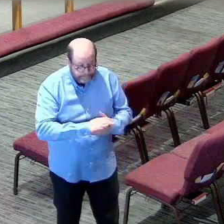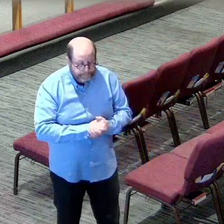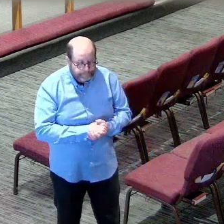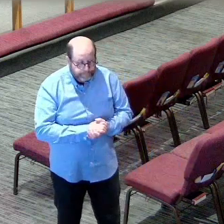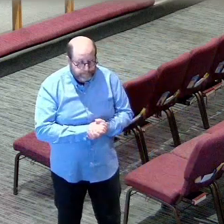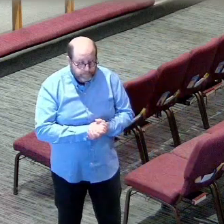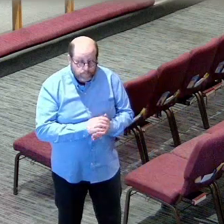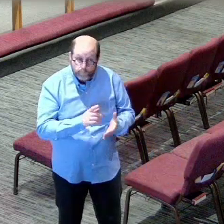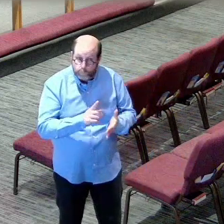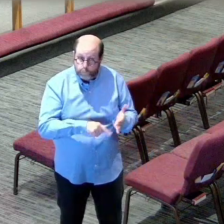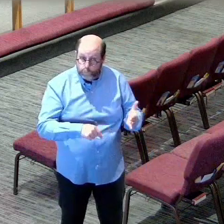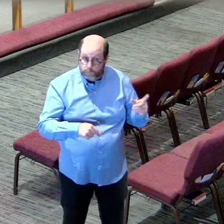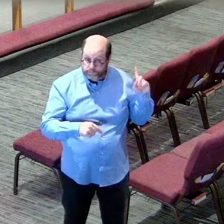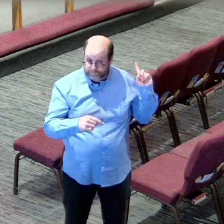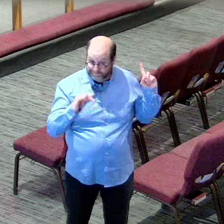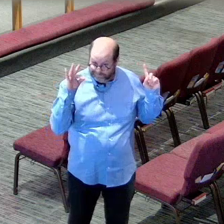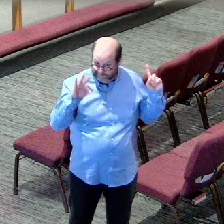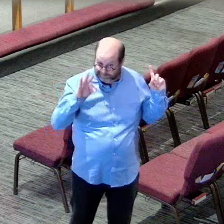what I've said so far